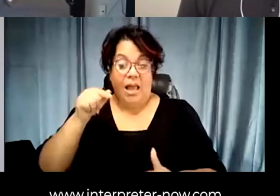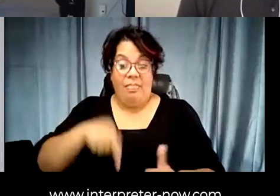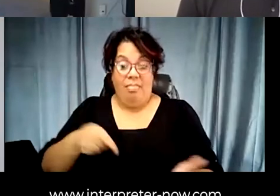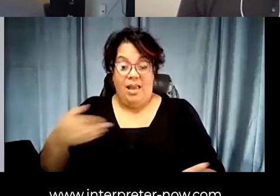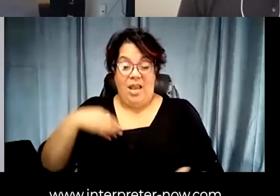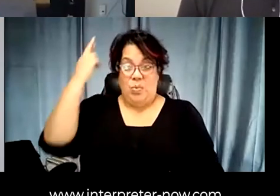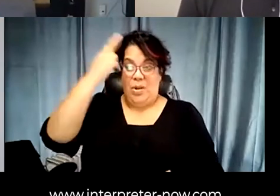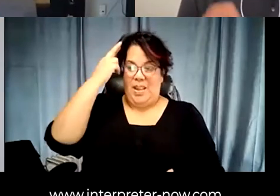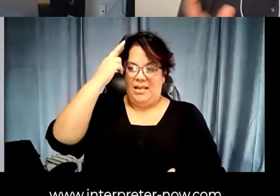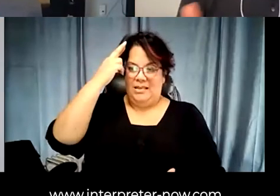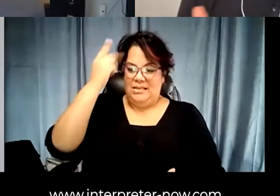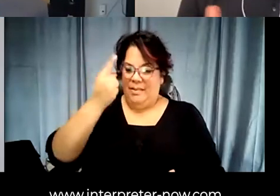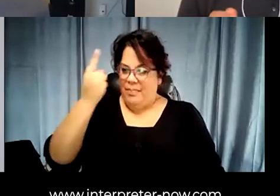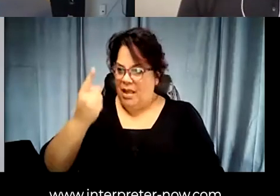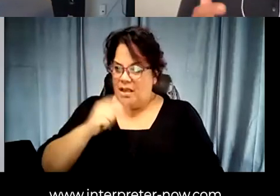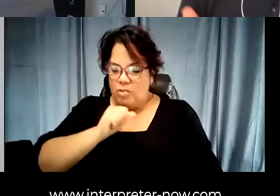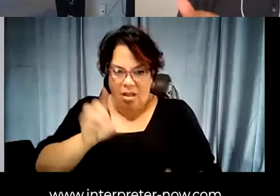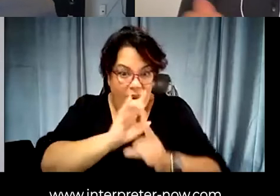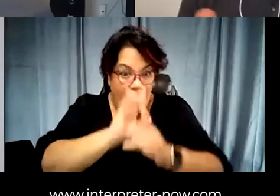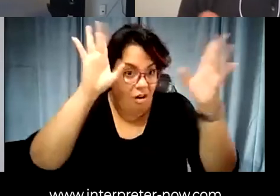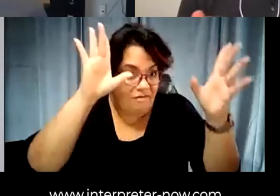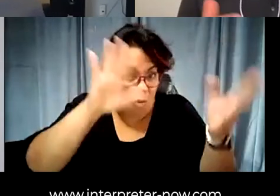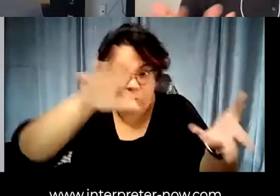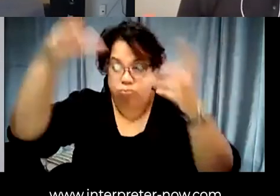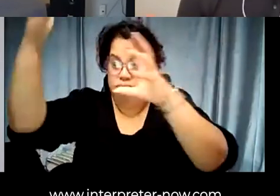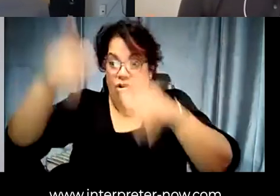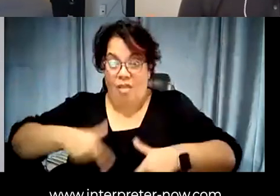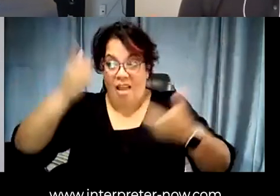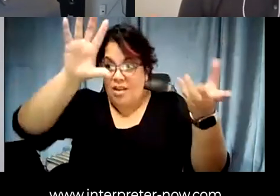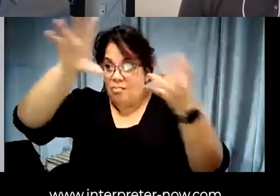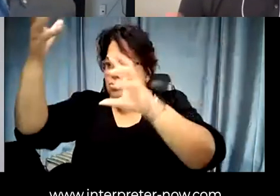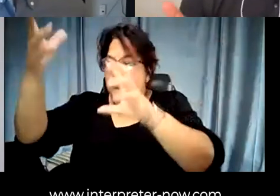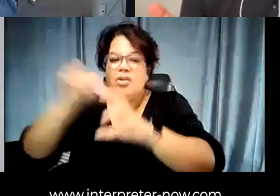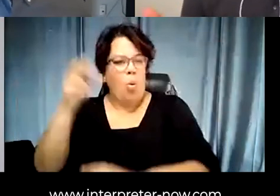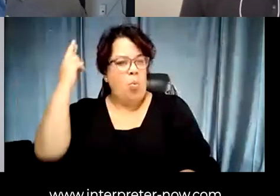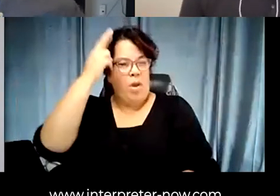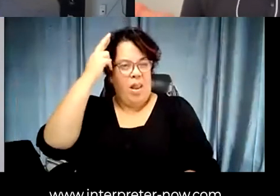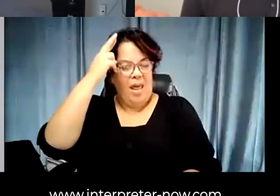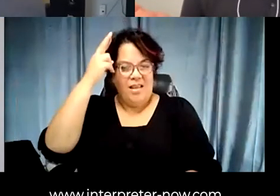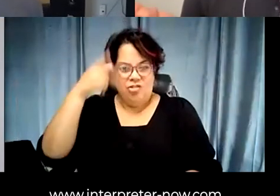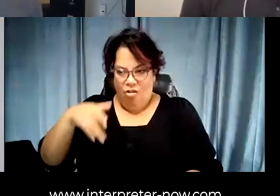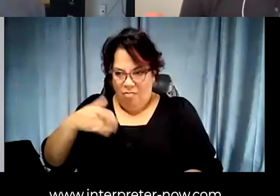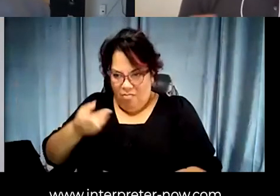unless something gets really bad or really off, oftentimes you don't realize you're in the burnout. Like, I mean,